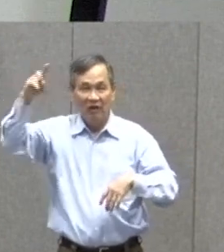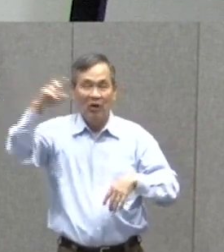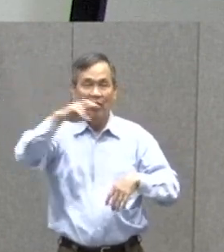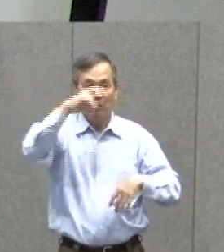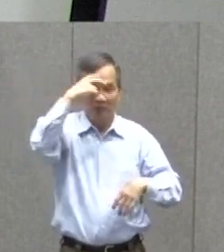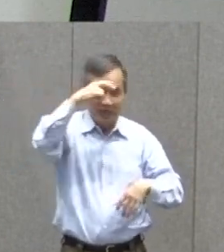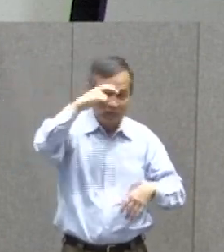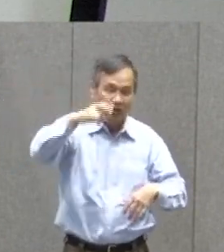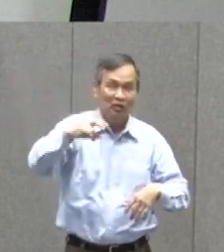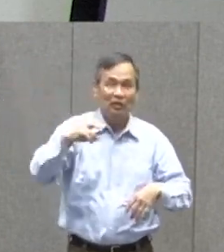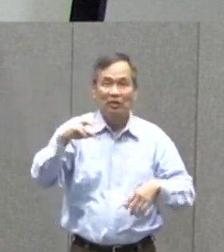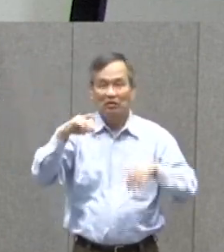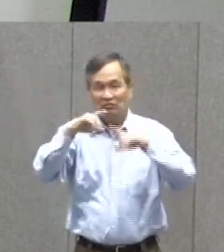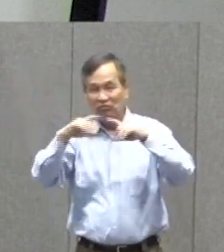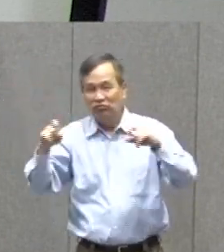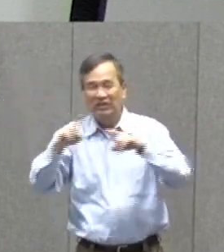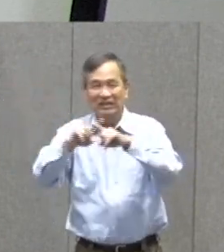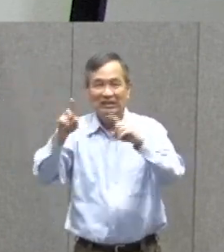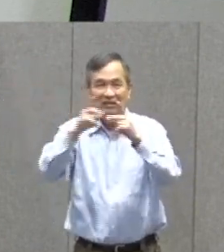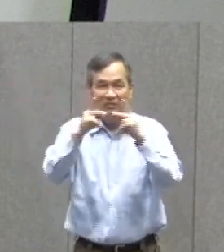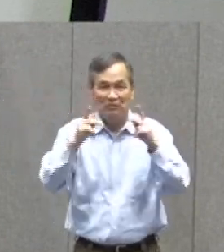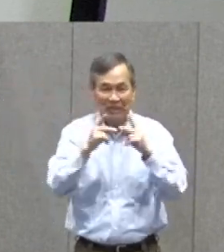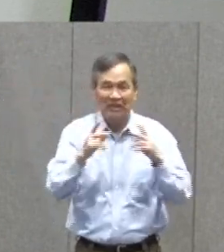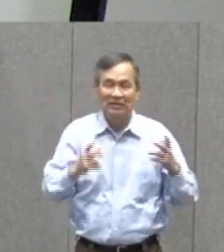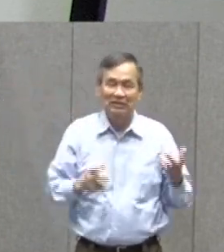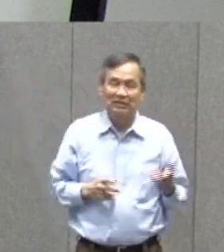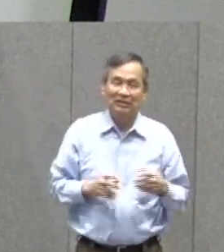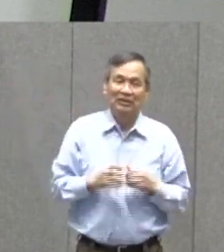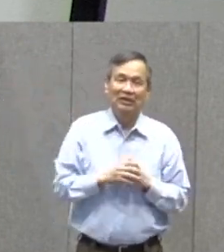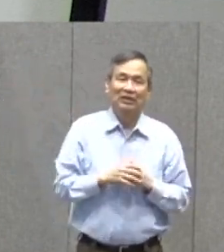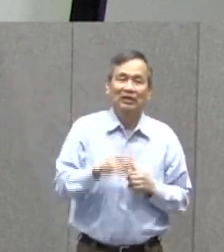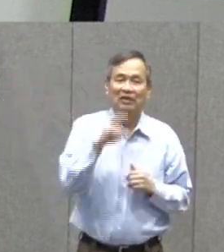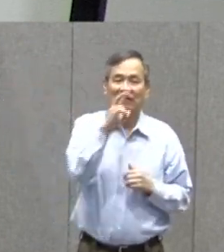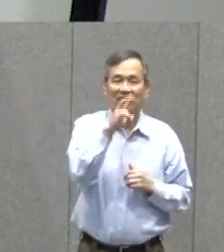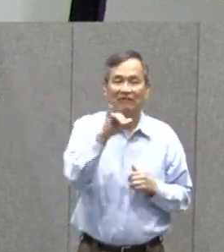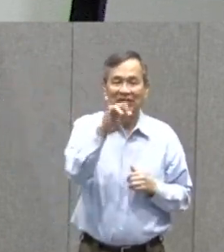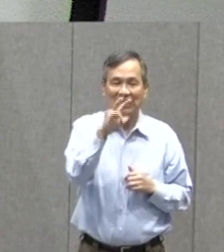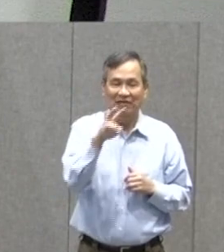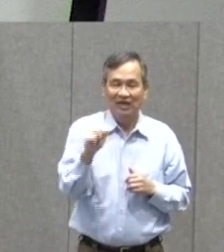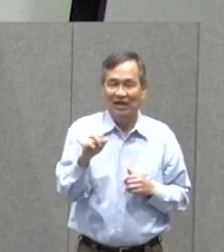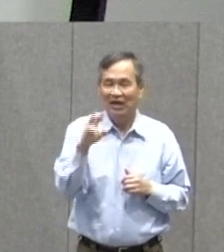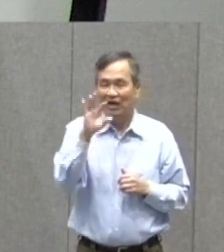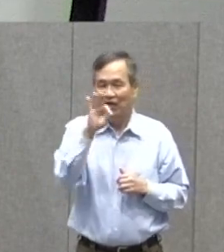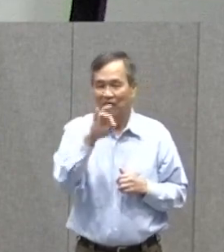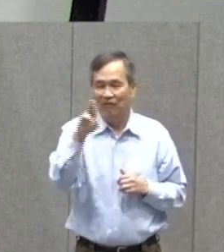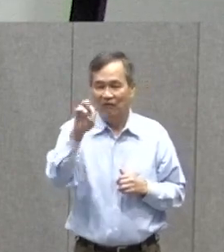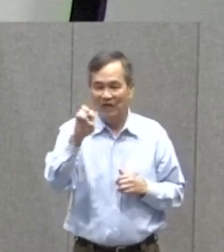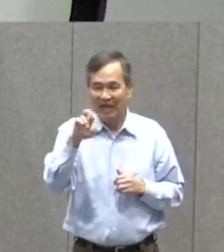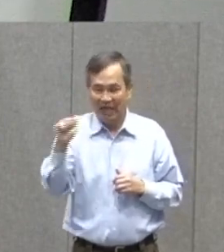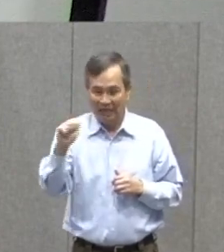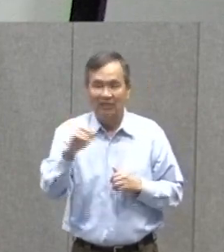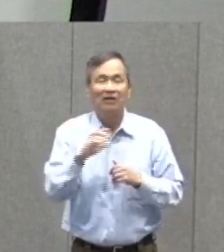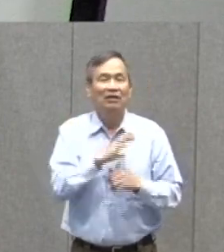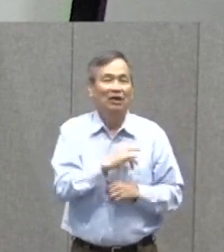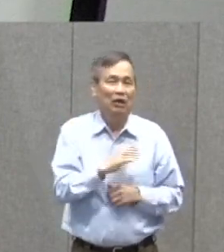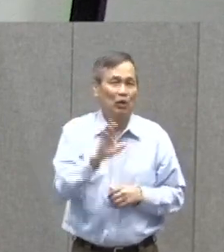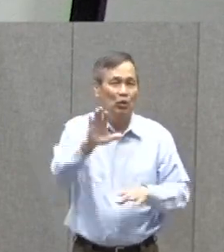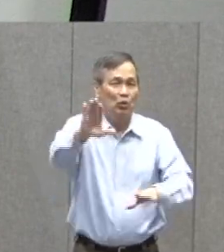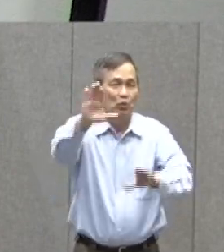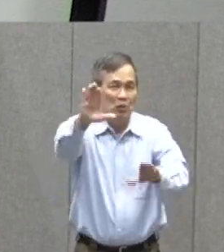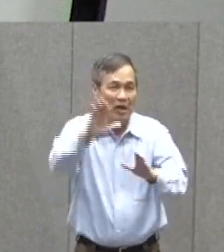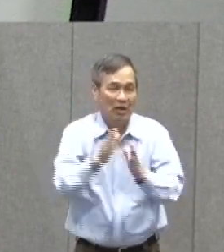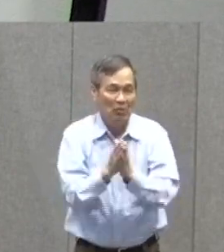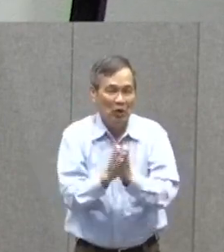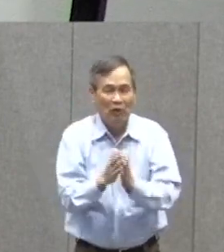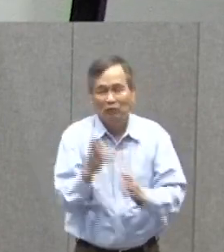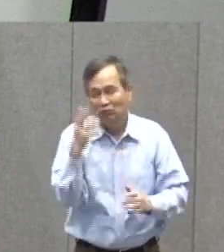States and different places. So Viva Frida, and if you're one, that's definitely a great book,